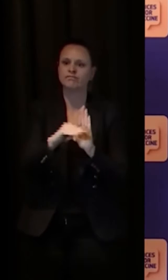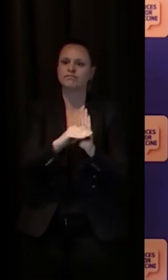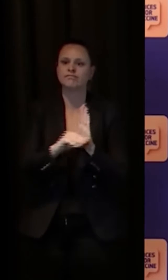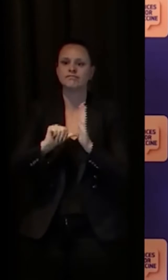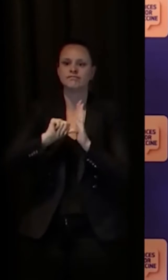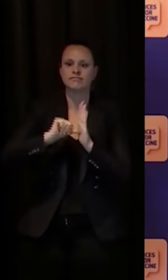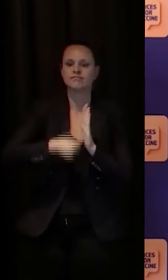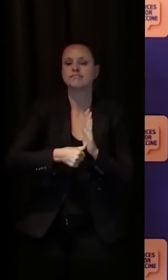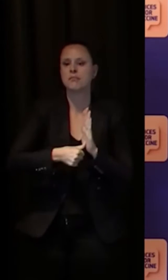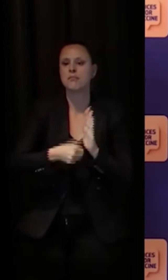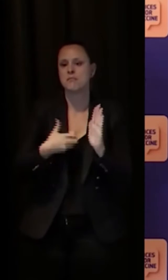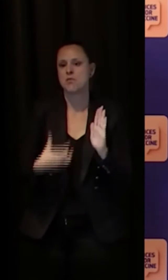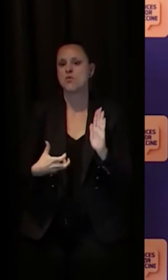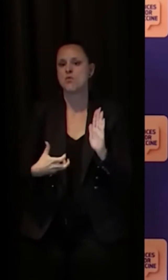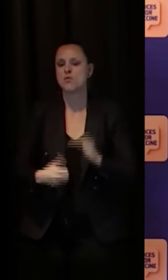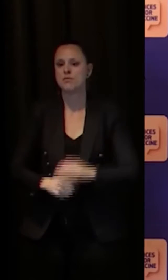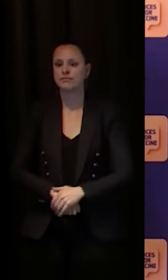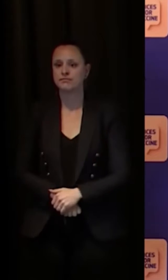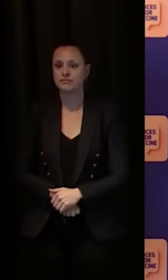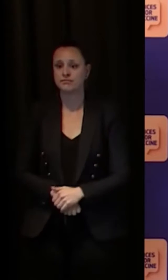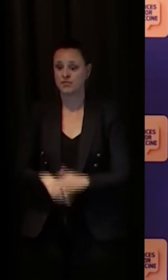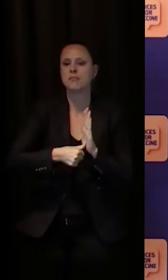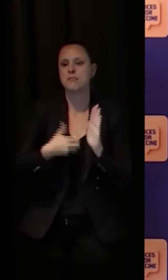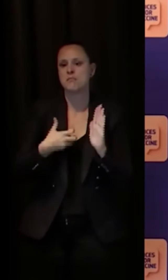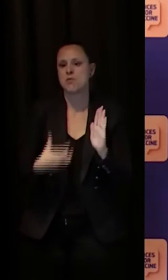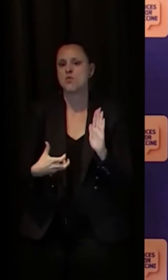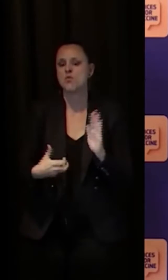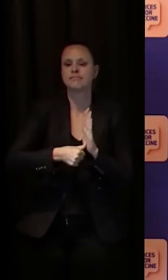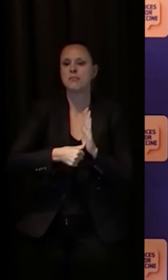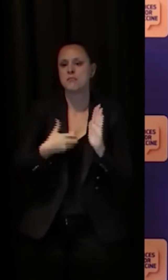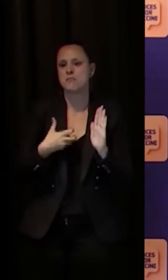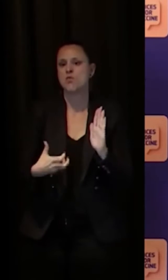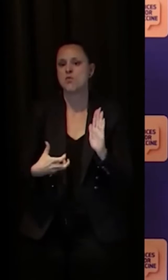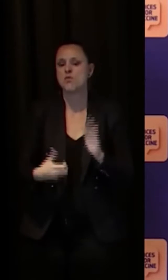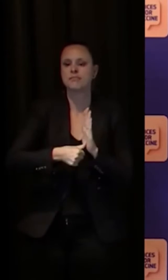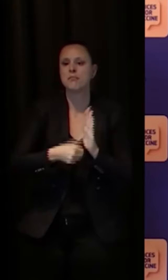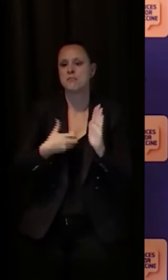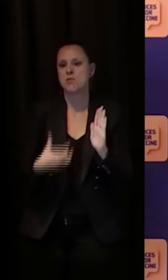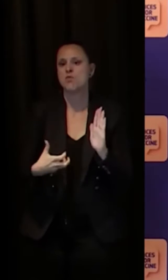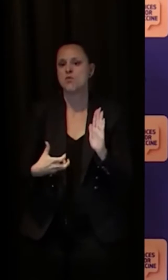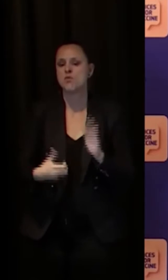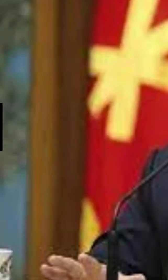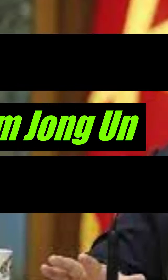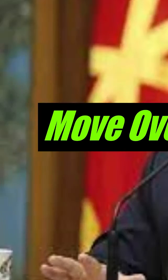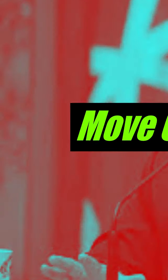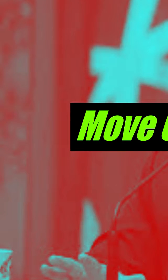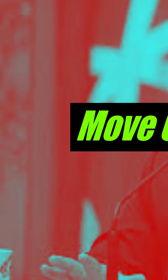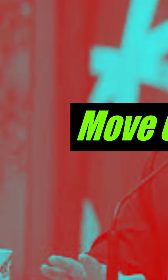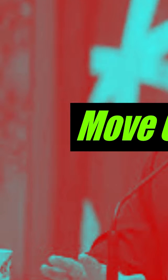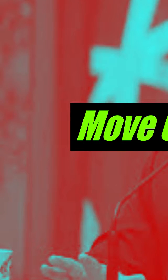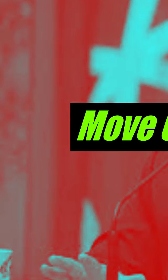on the advice of the Chief Health Officer, extend it. Extend it. Extend it. Extend it.